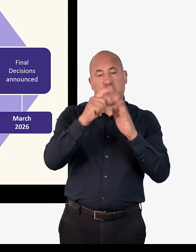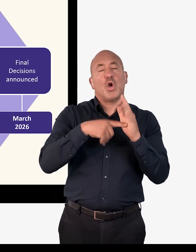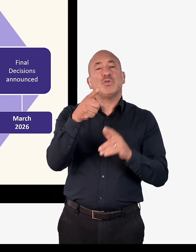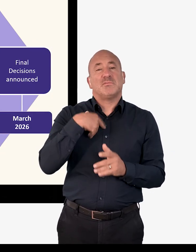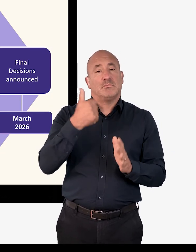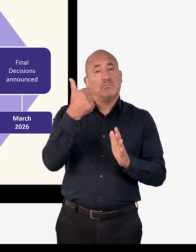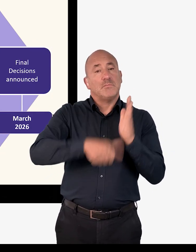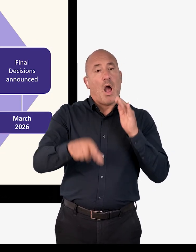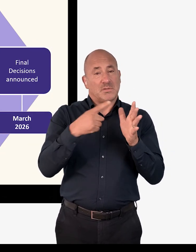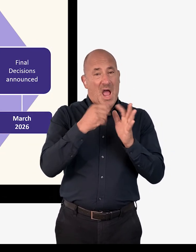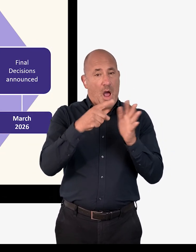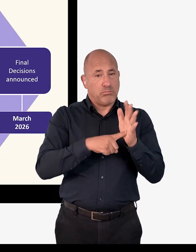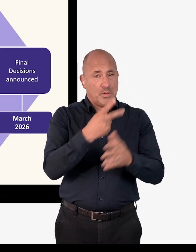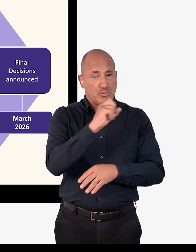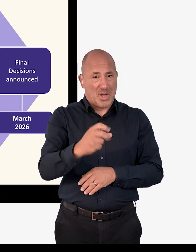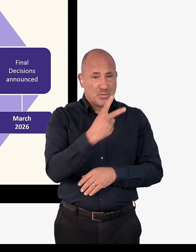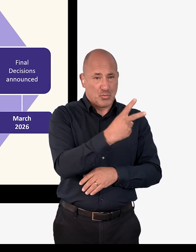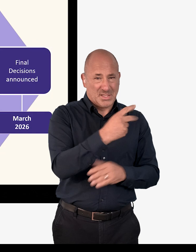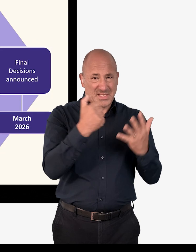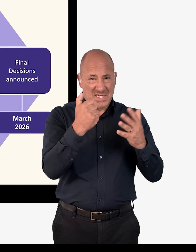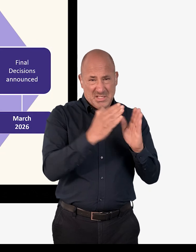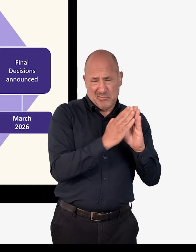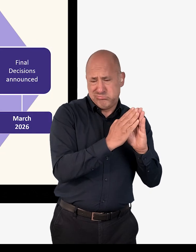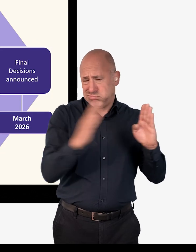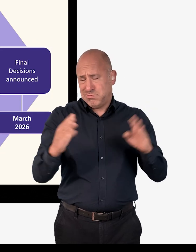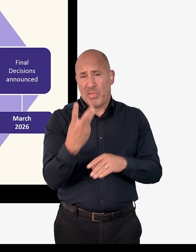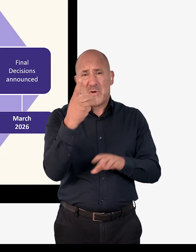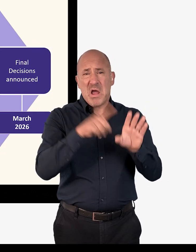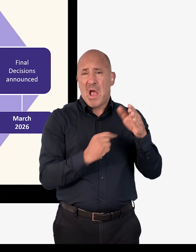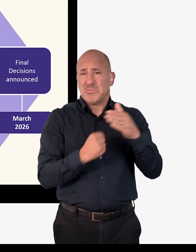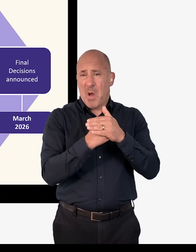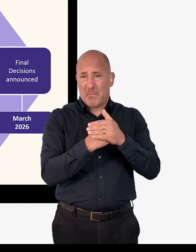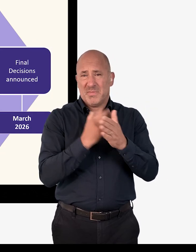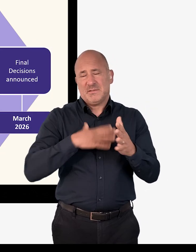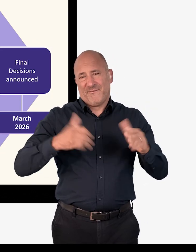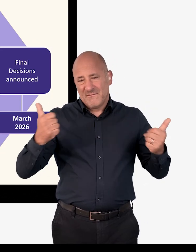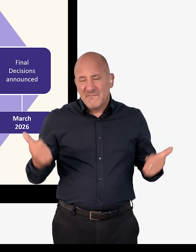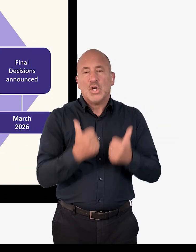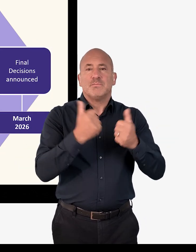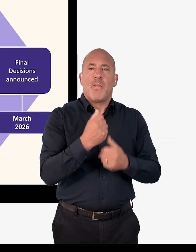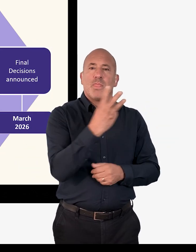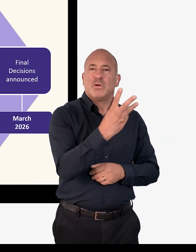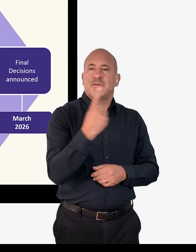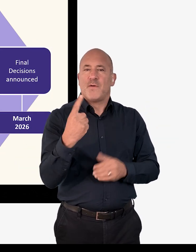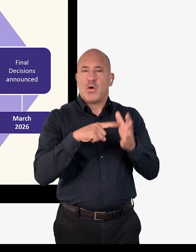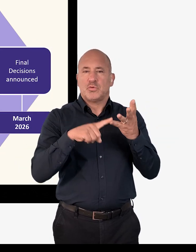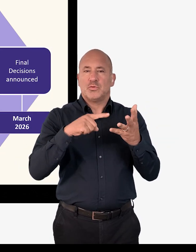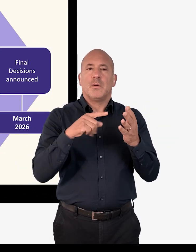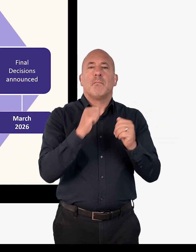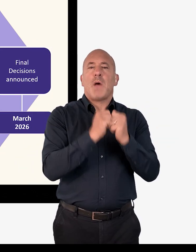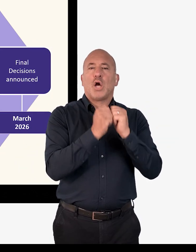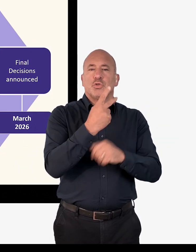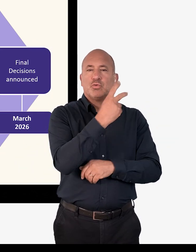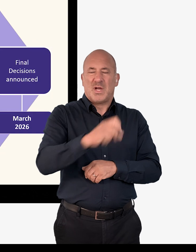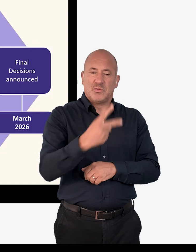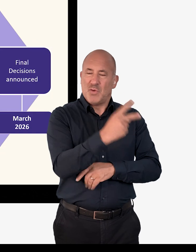Projects will begin from April 2026 and can run for up to 3 years, finishing by